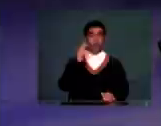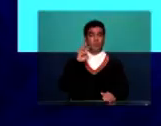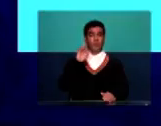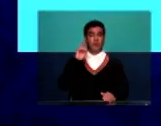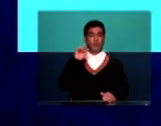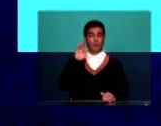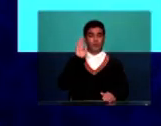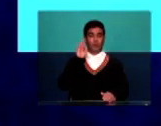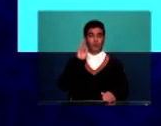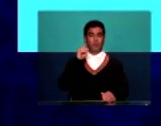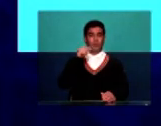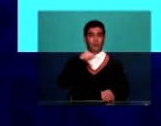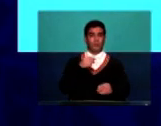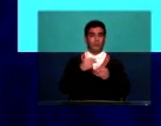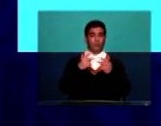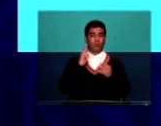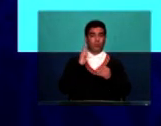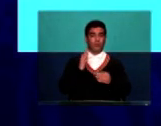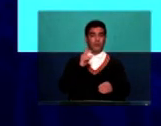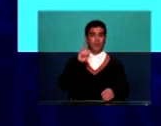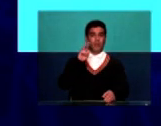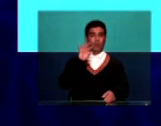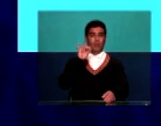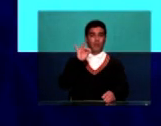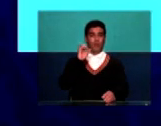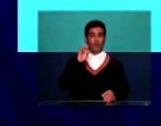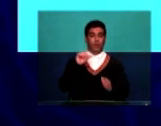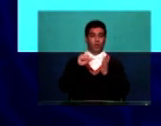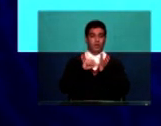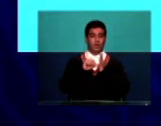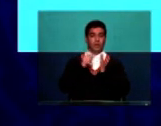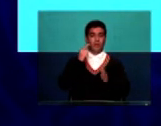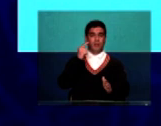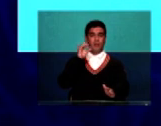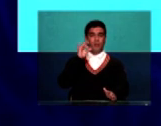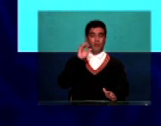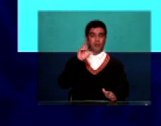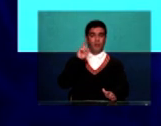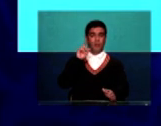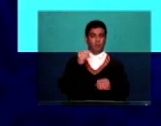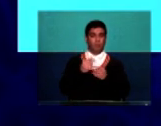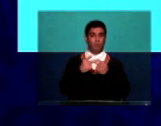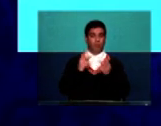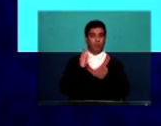reaksiyadan keyin hosil bo'ladi xlorid ioni va 6ta gidroksid ioni hosil bo'ladi.